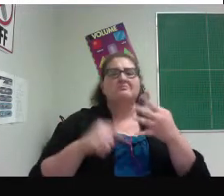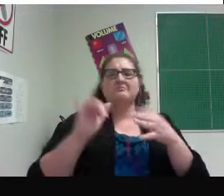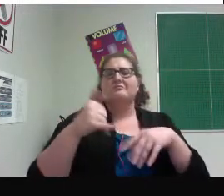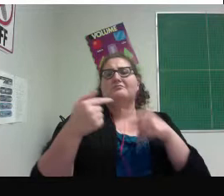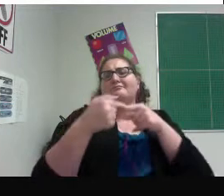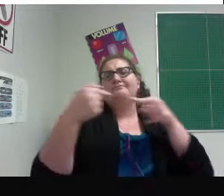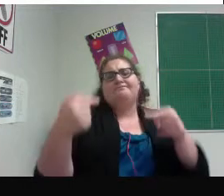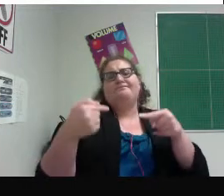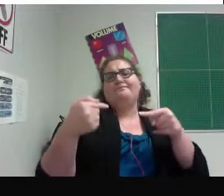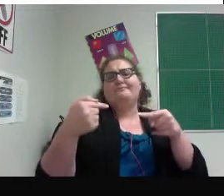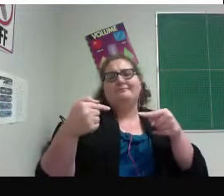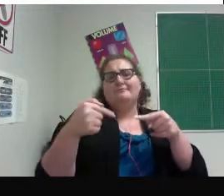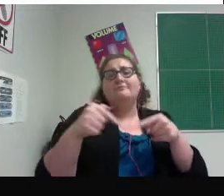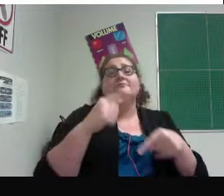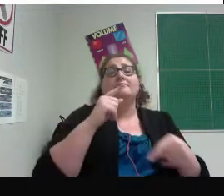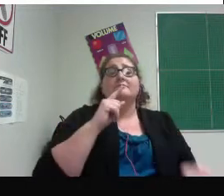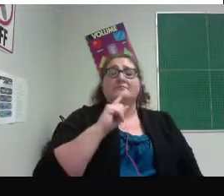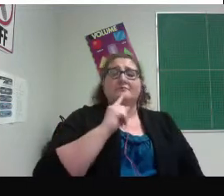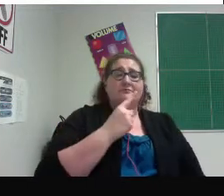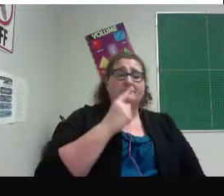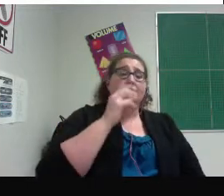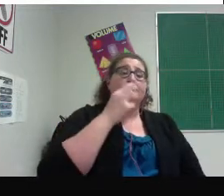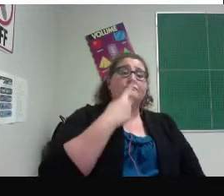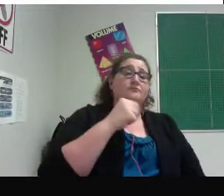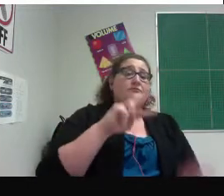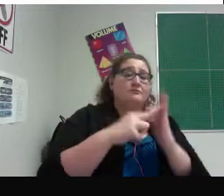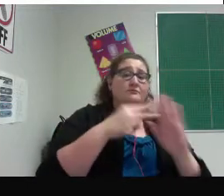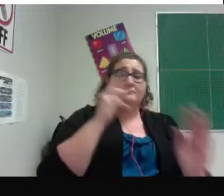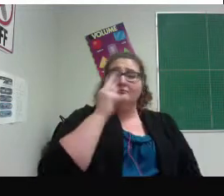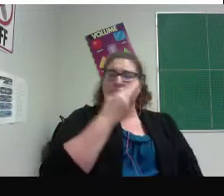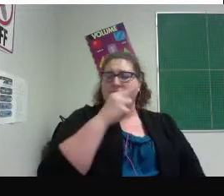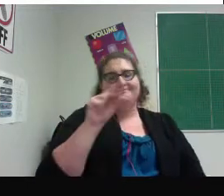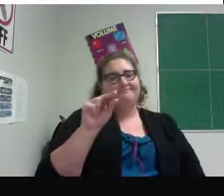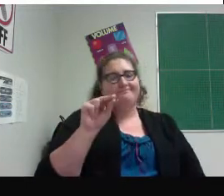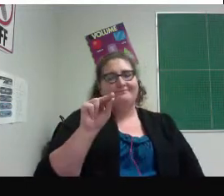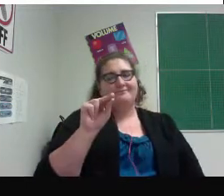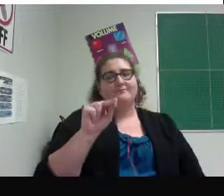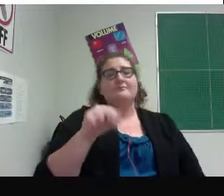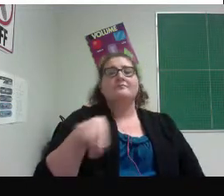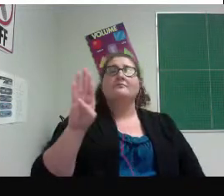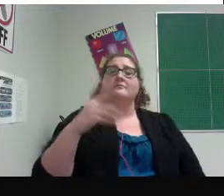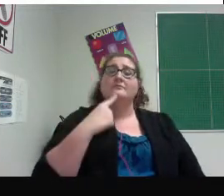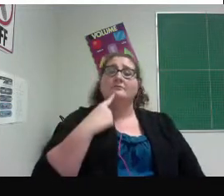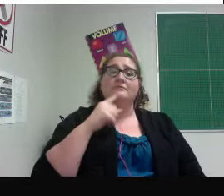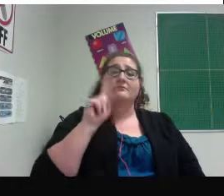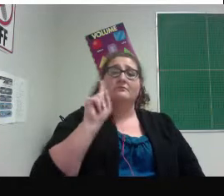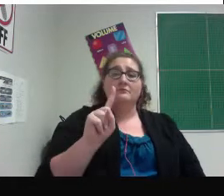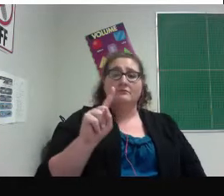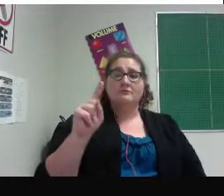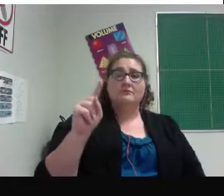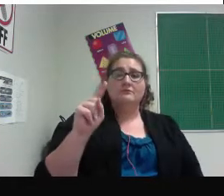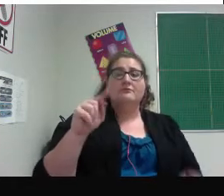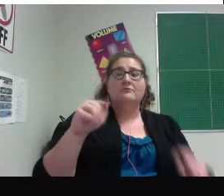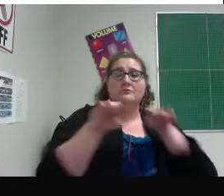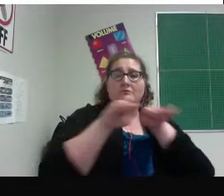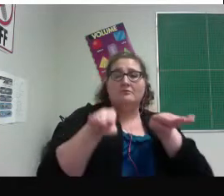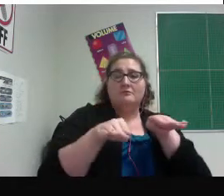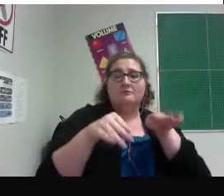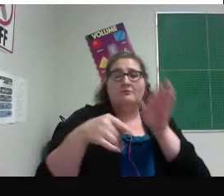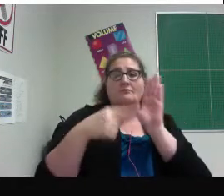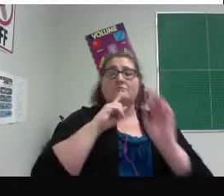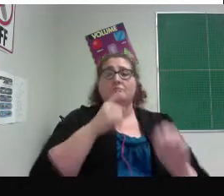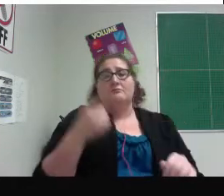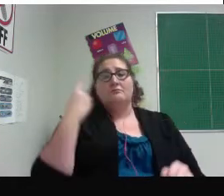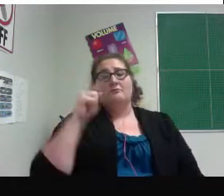All those are counterexamples to if a flower is red, it's a rose. B says one and only one plane exists through any 3